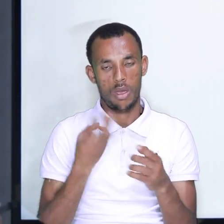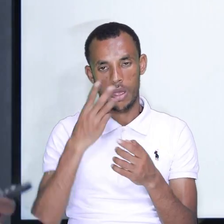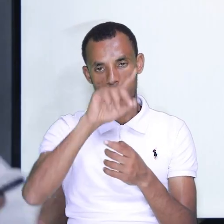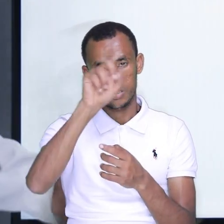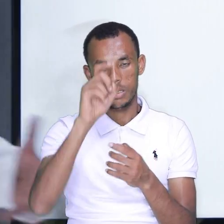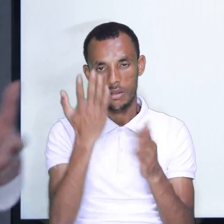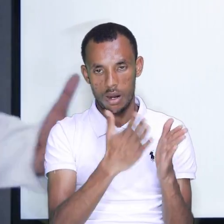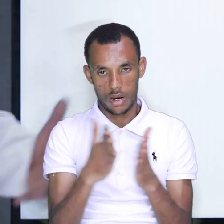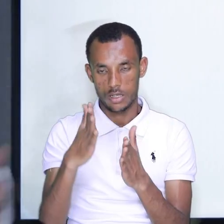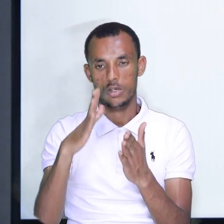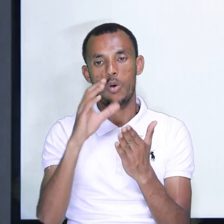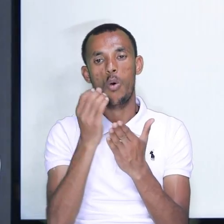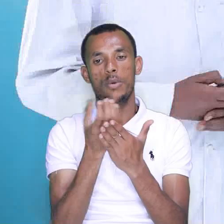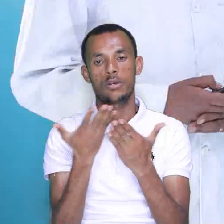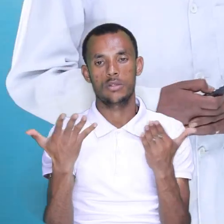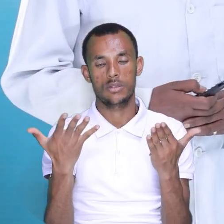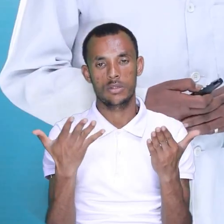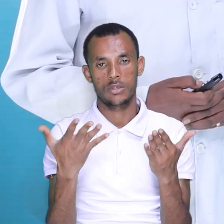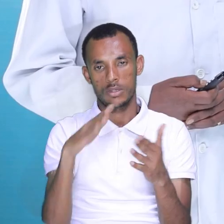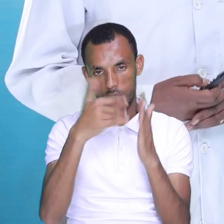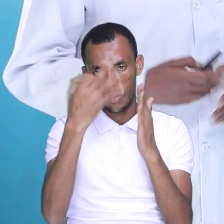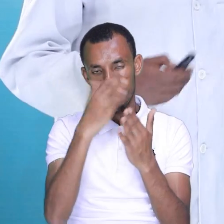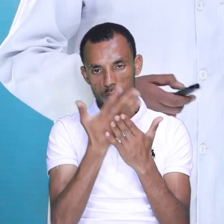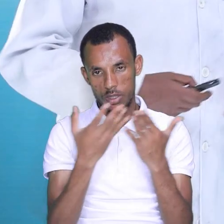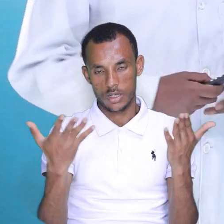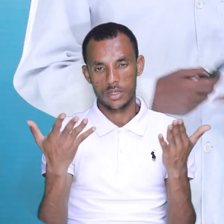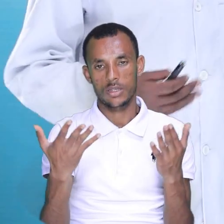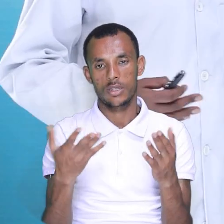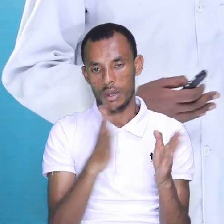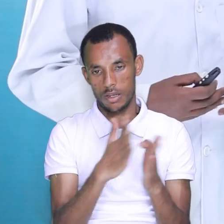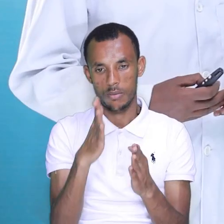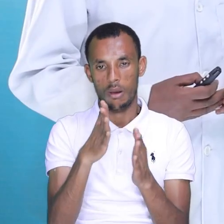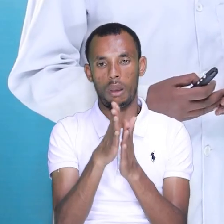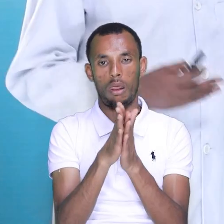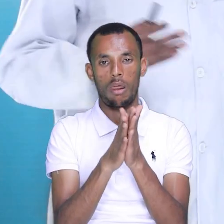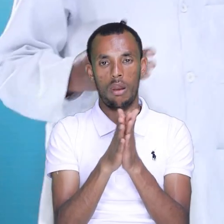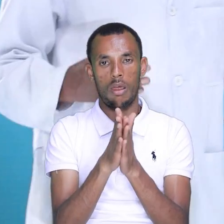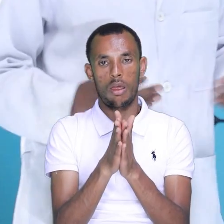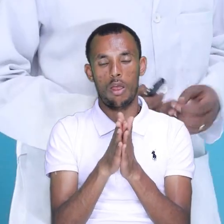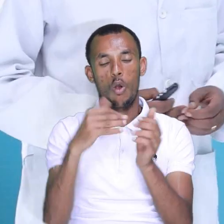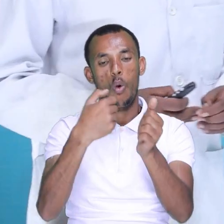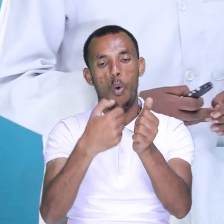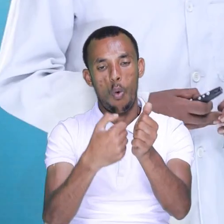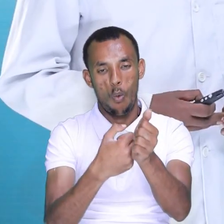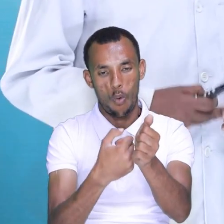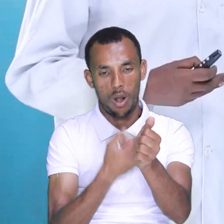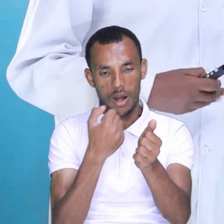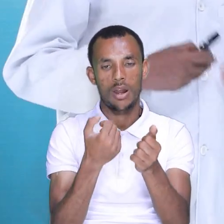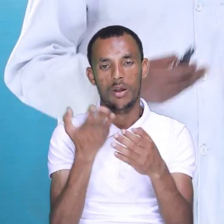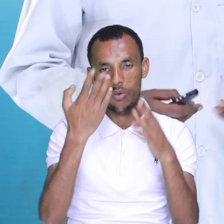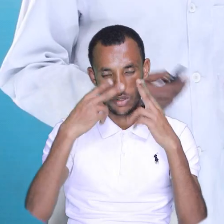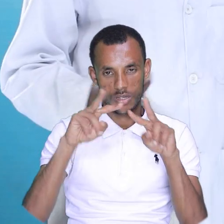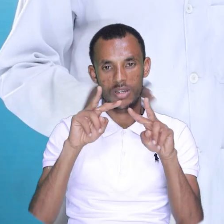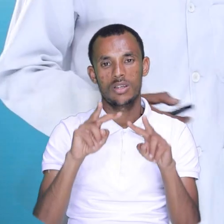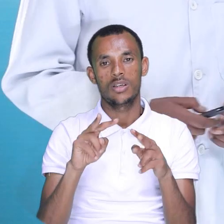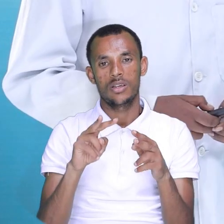to arrange objects, some objects arrangements need order into consideration or take